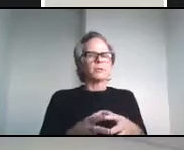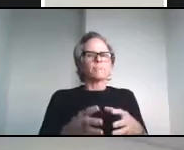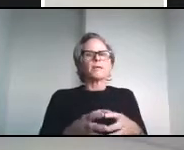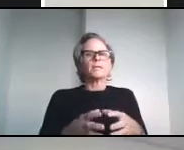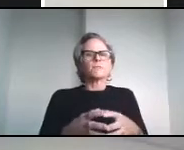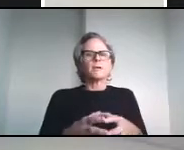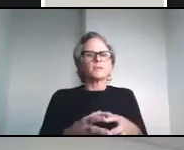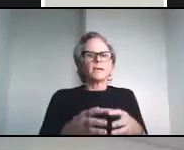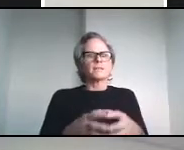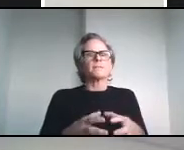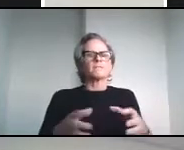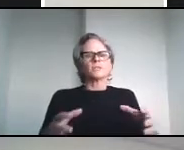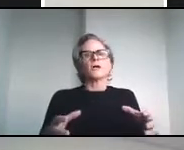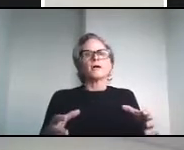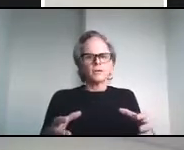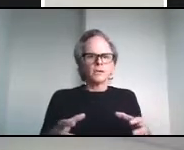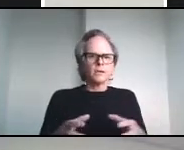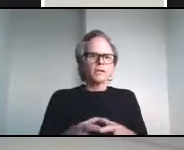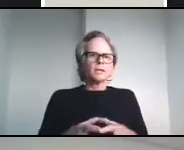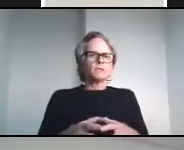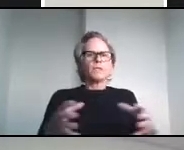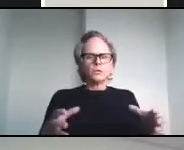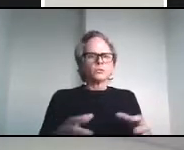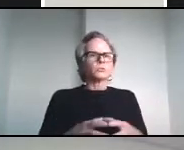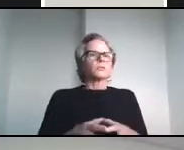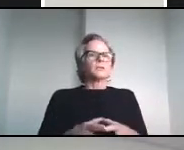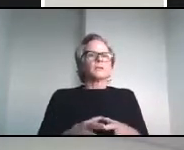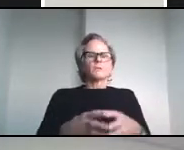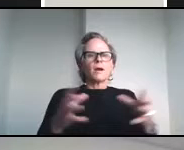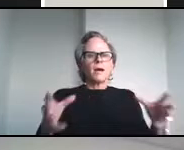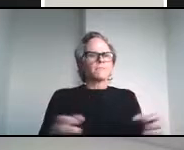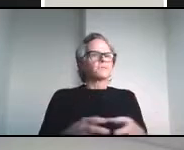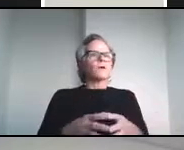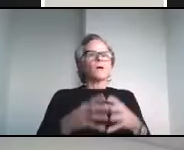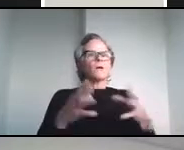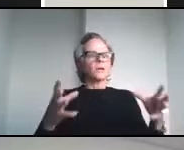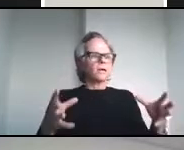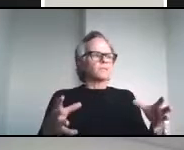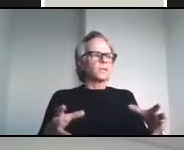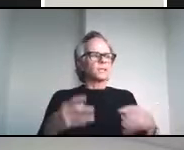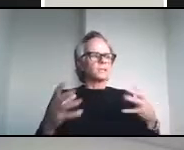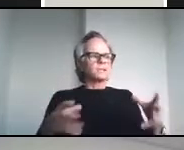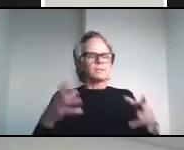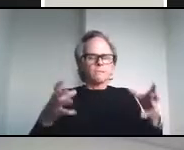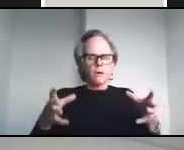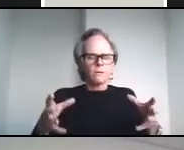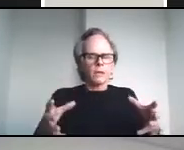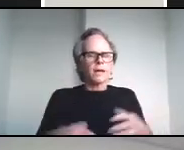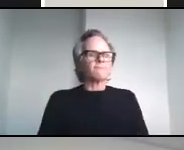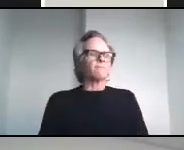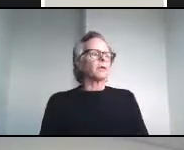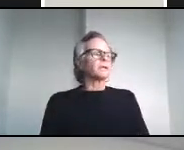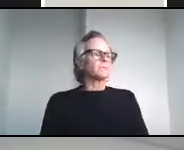the library, the place where the activity of a child, readers, crafts, all the kinds of things that are